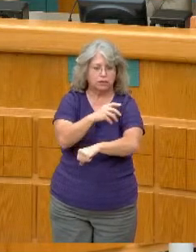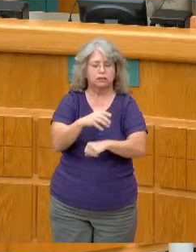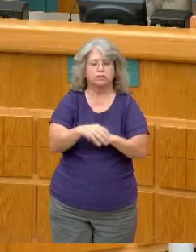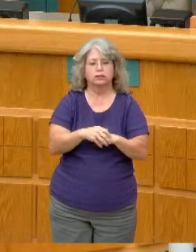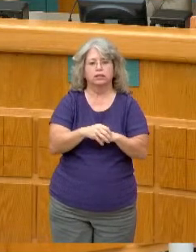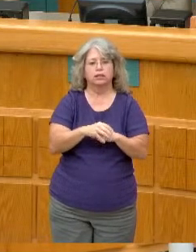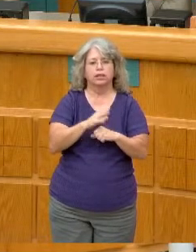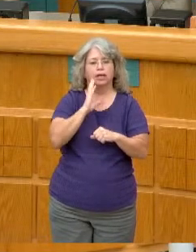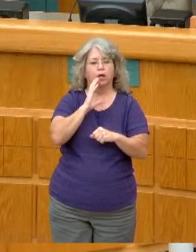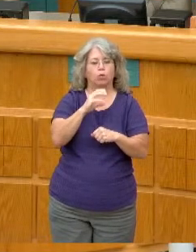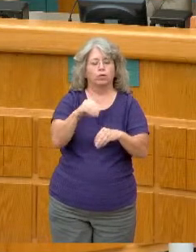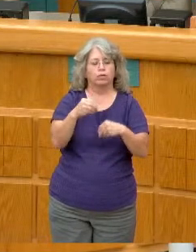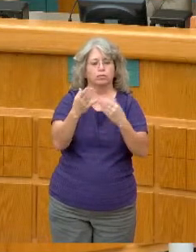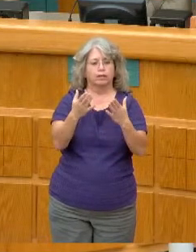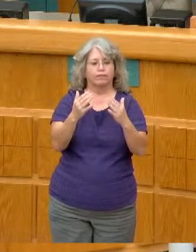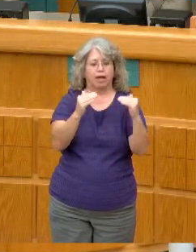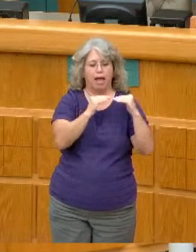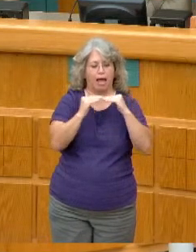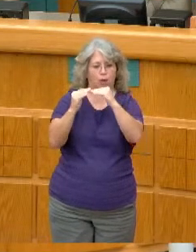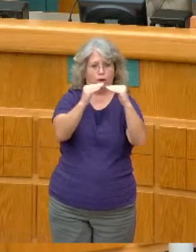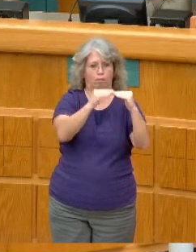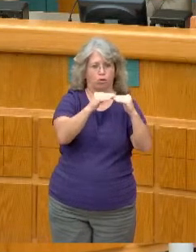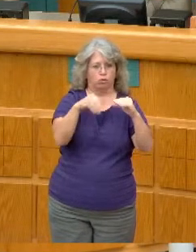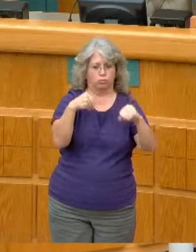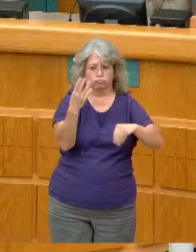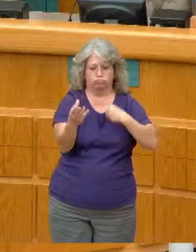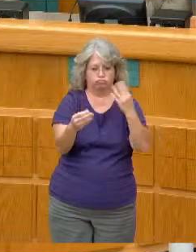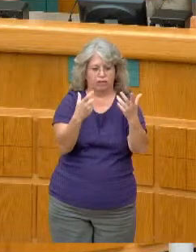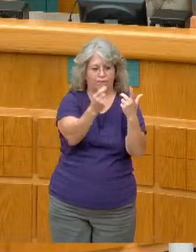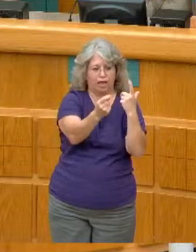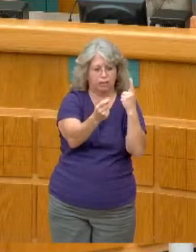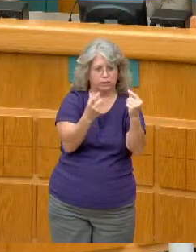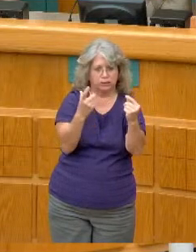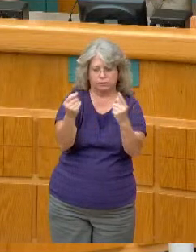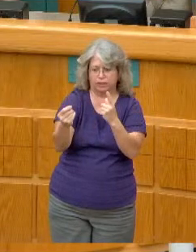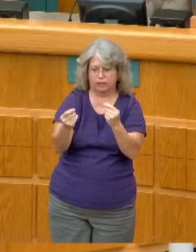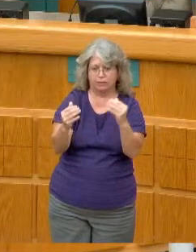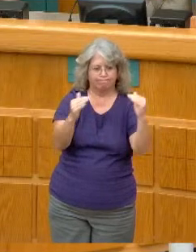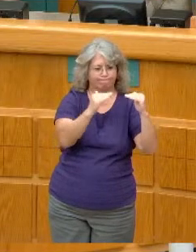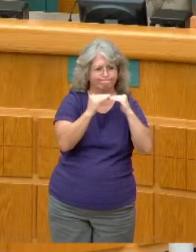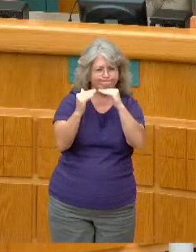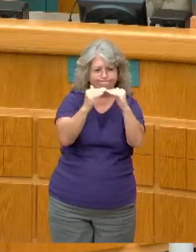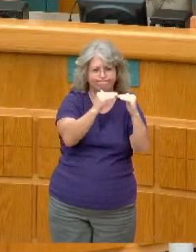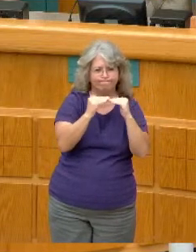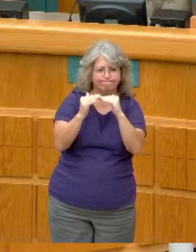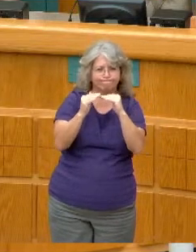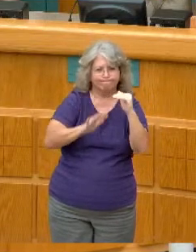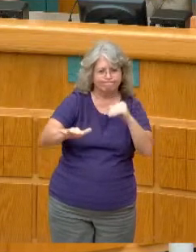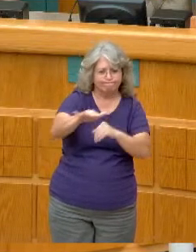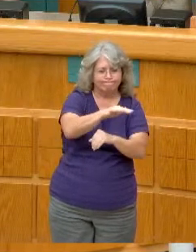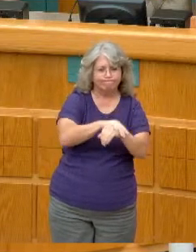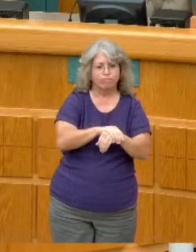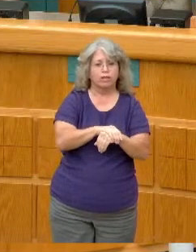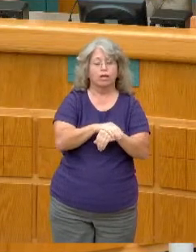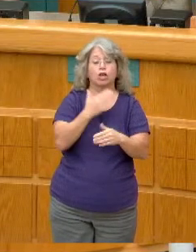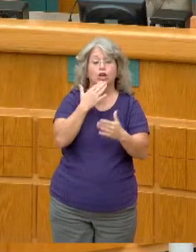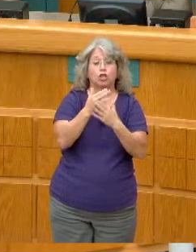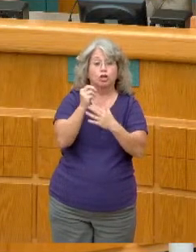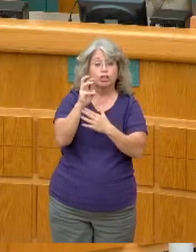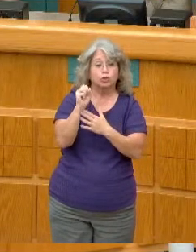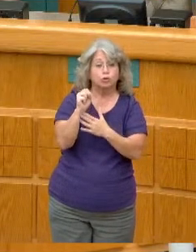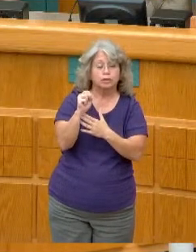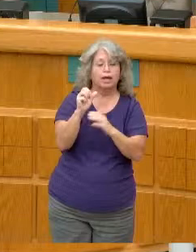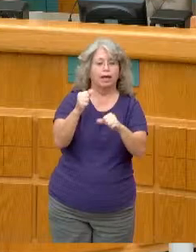underserved populations. It will ensure high quality and safe administration of COVID-19 vaccines, and it will ensure